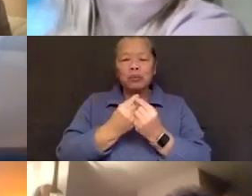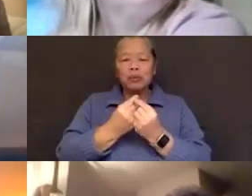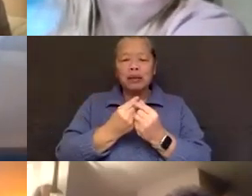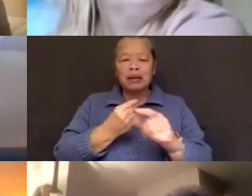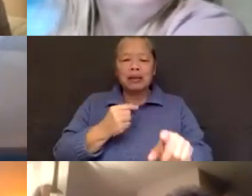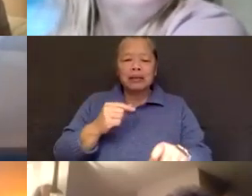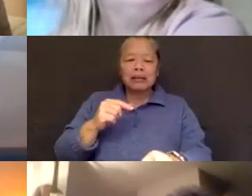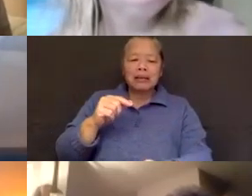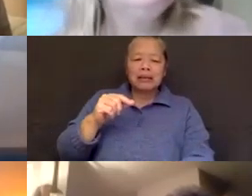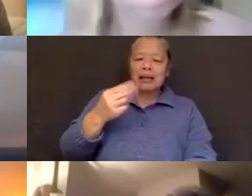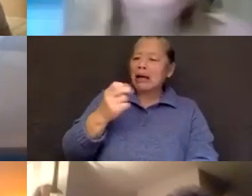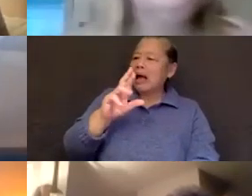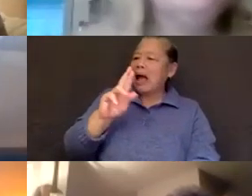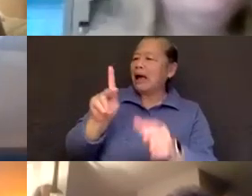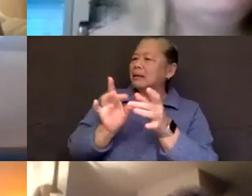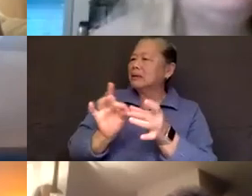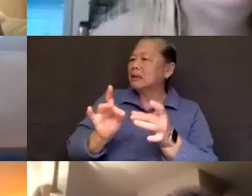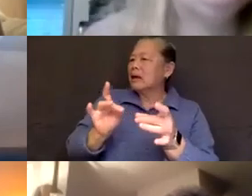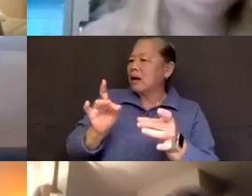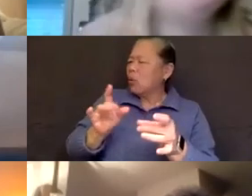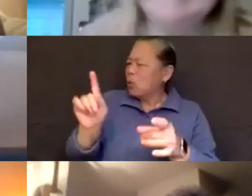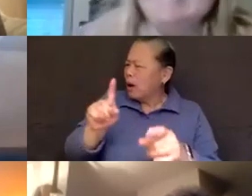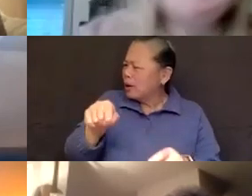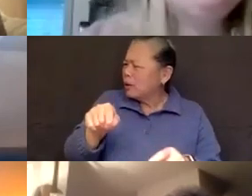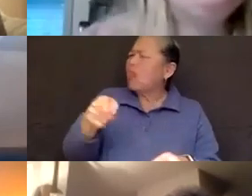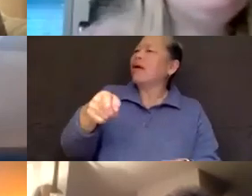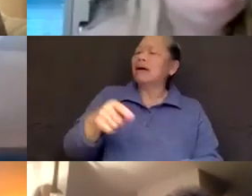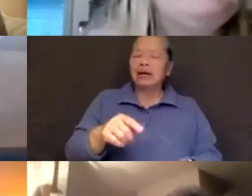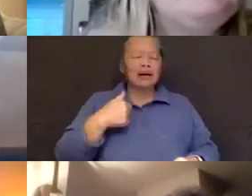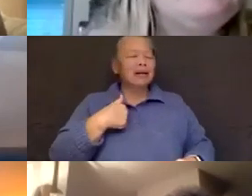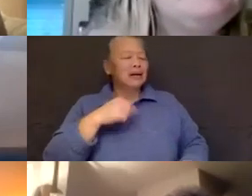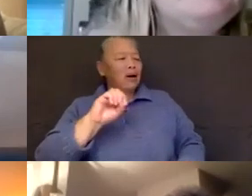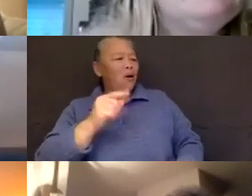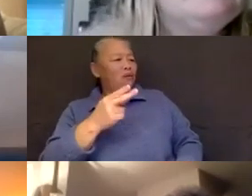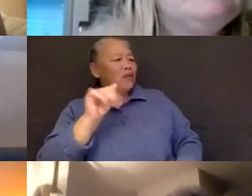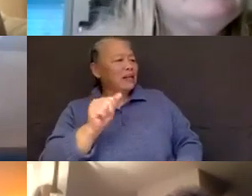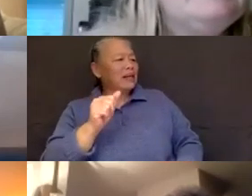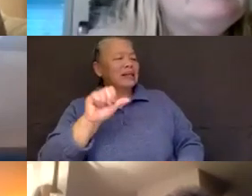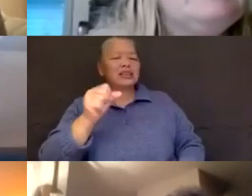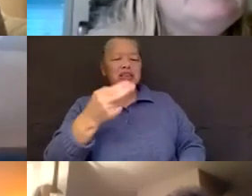was trying to find your square. Okay, now I see you. Hi, it's Ophelia Hukini. She, her, hers are my pronouns.